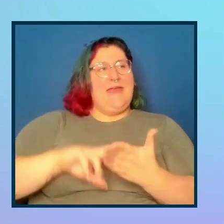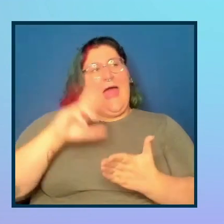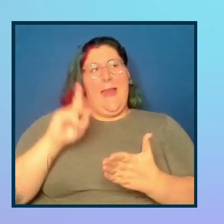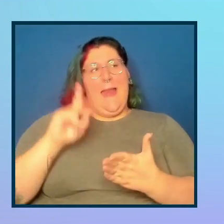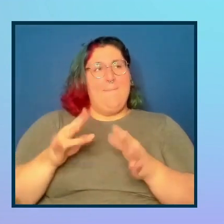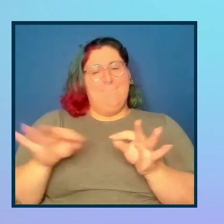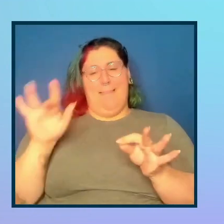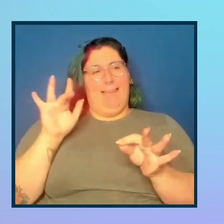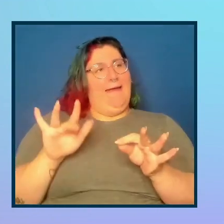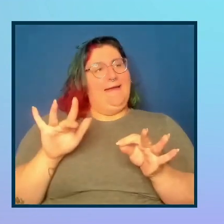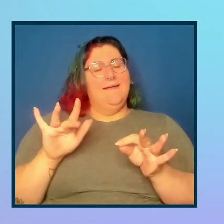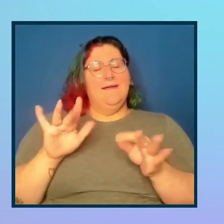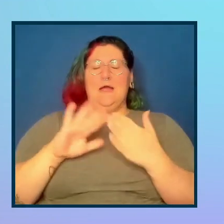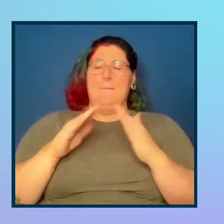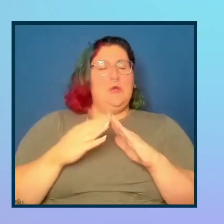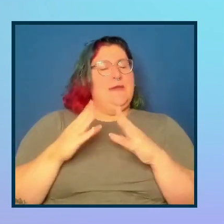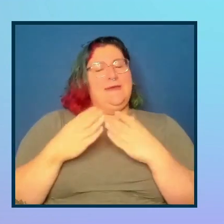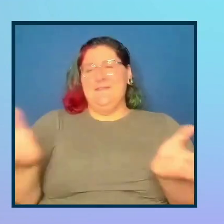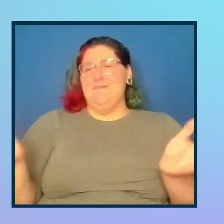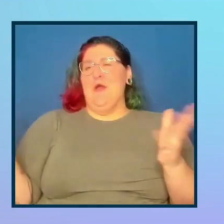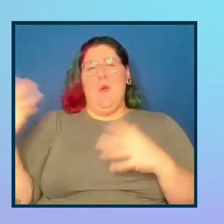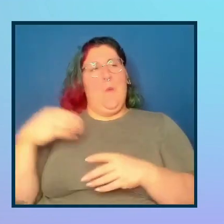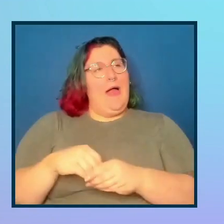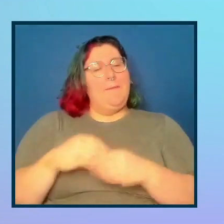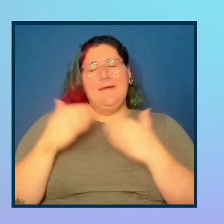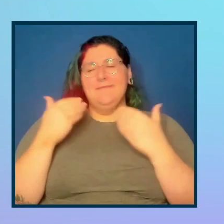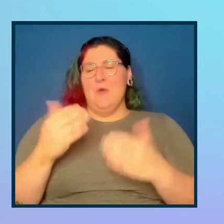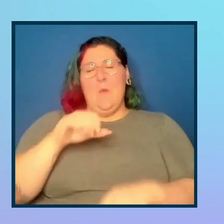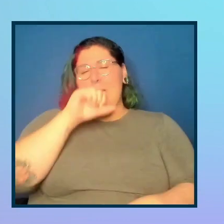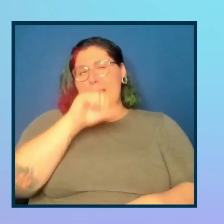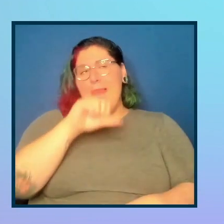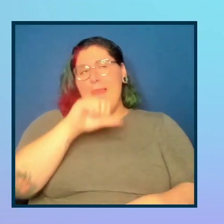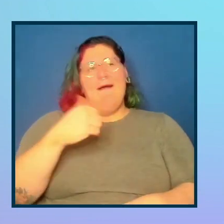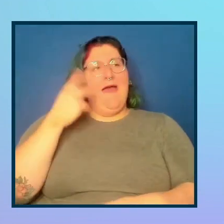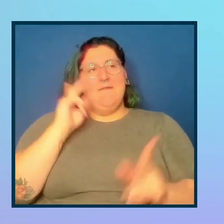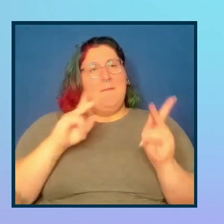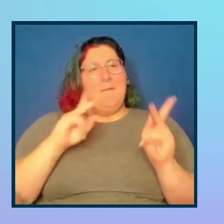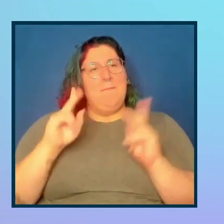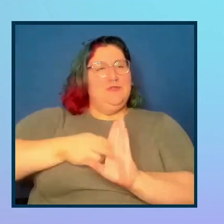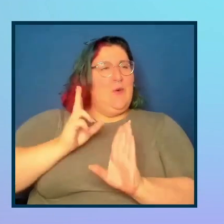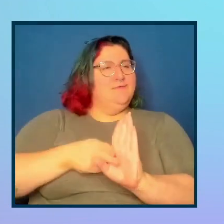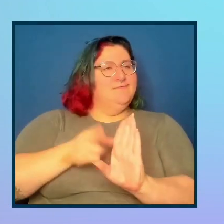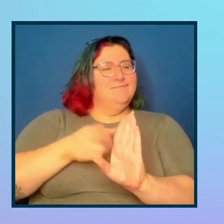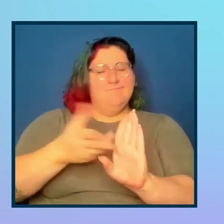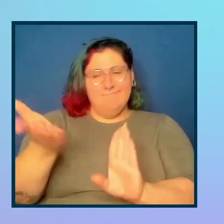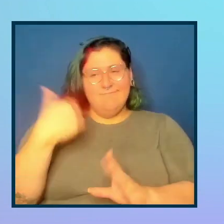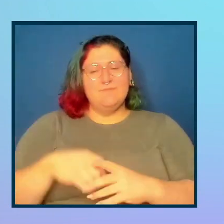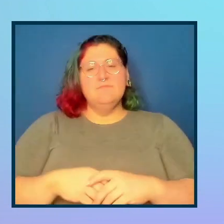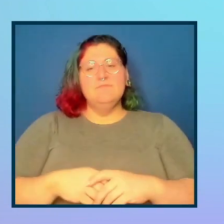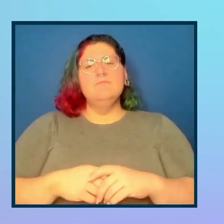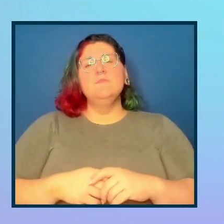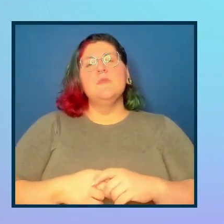part of it. So do go there. There's a few people also in the XR Access community that